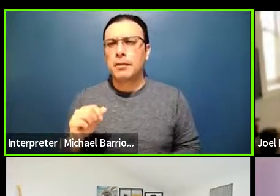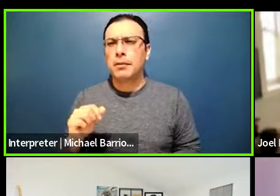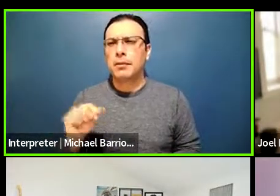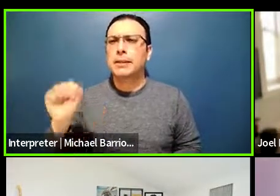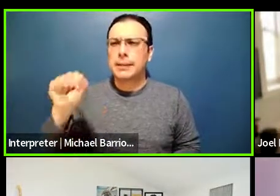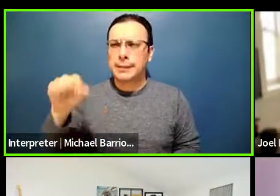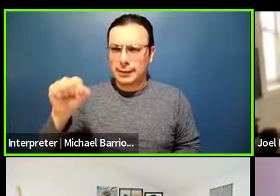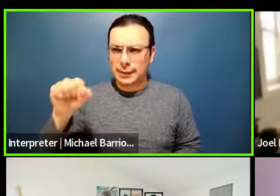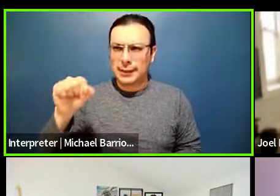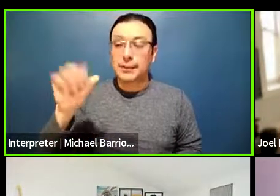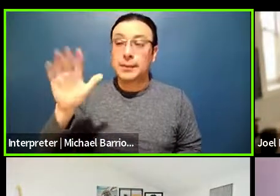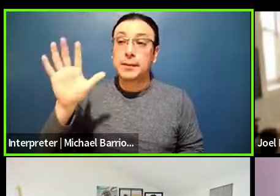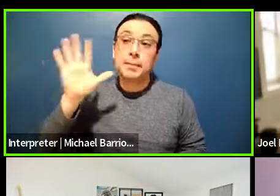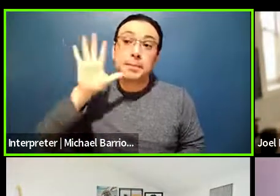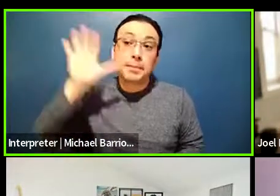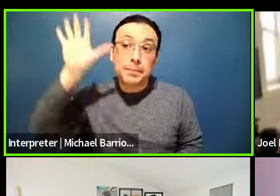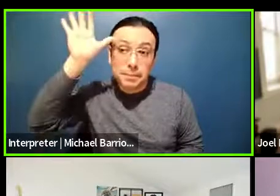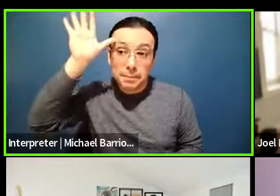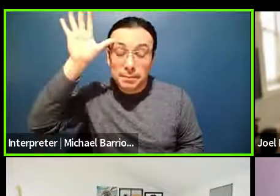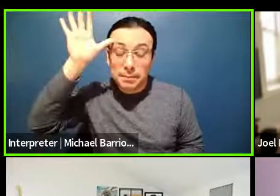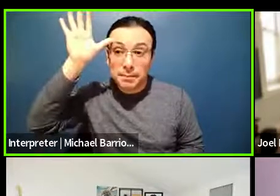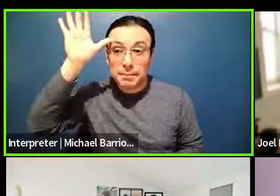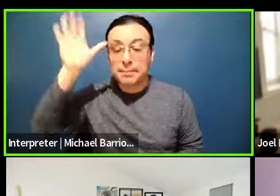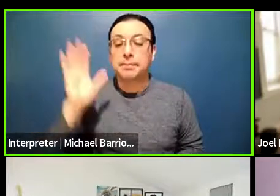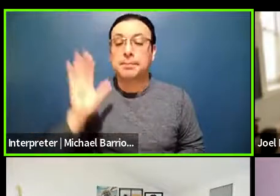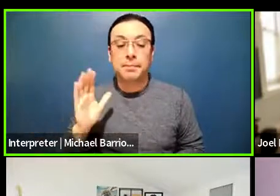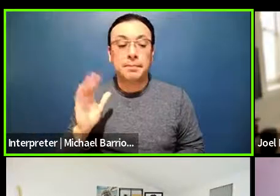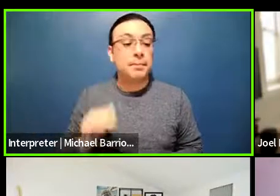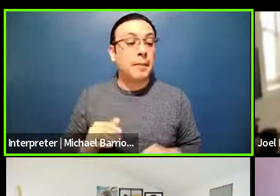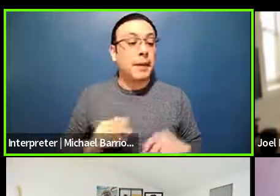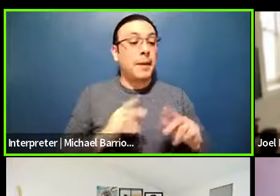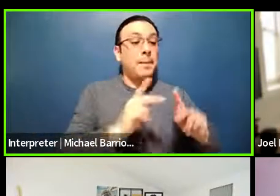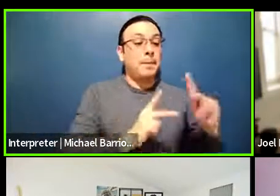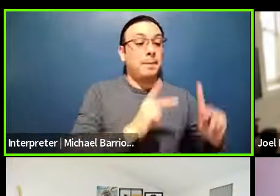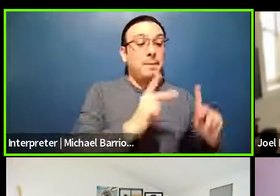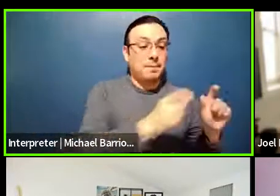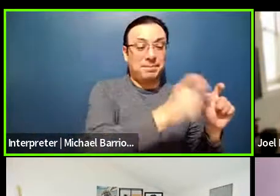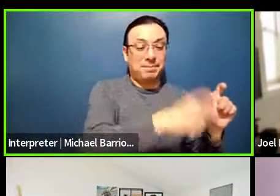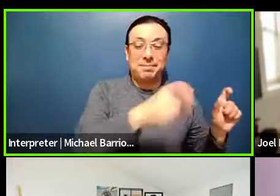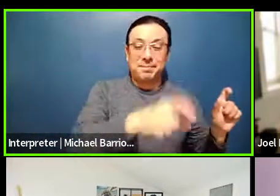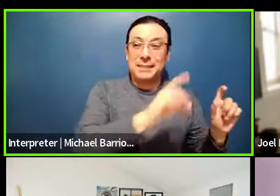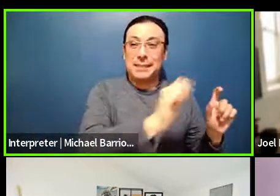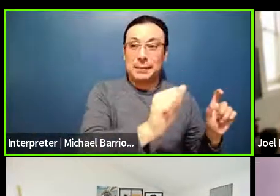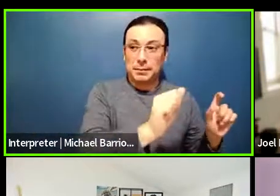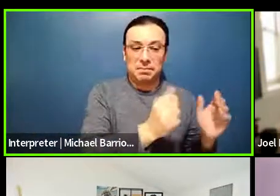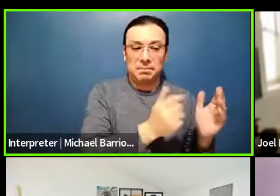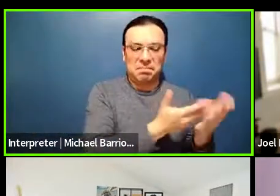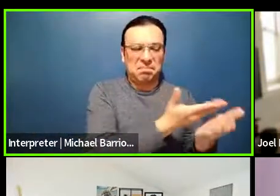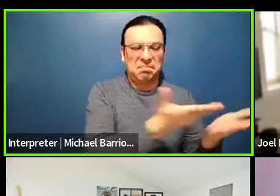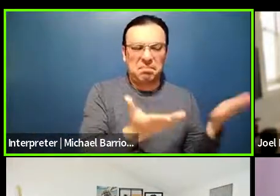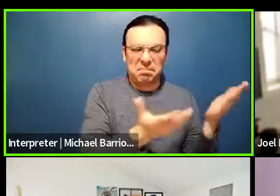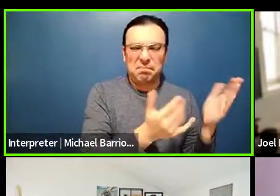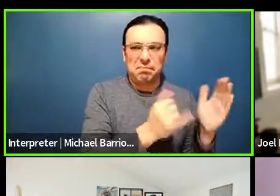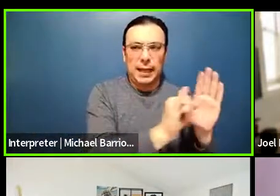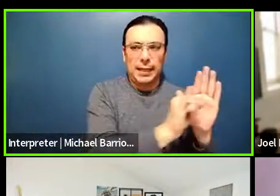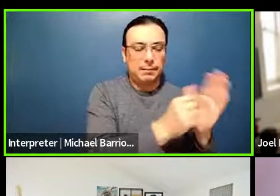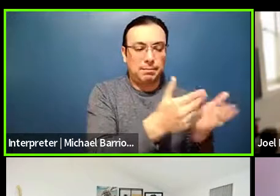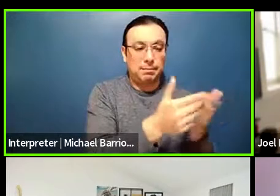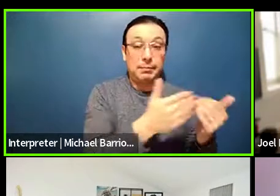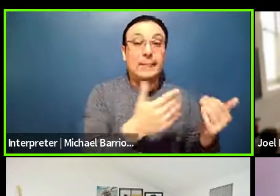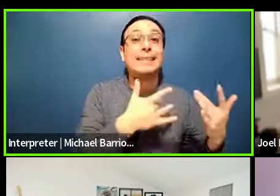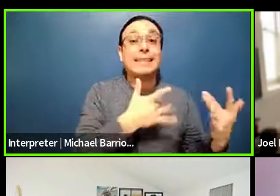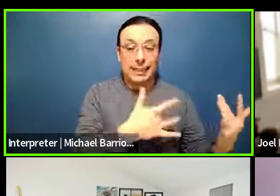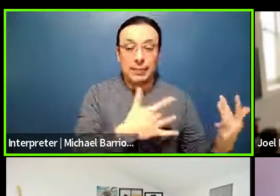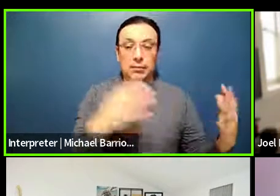between parents and people with disabilities, disabled people, whatever the identity is, often. And